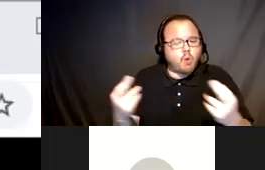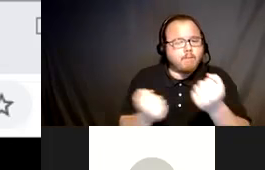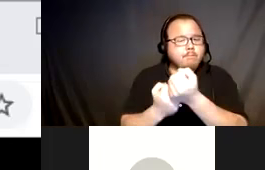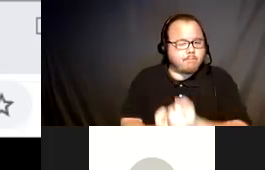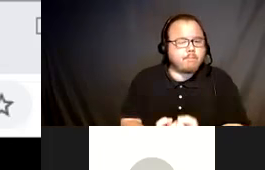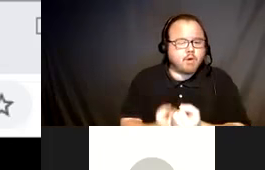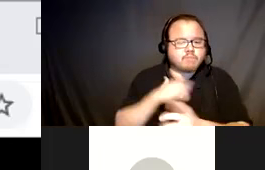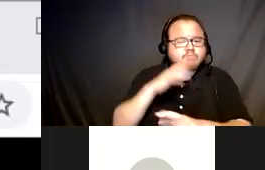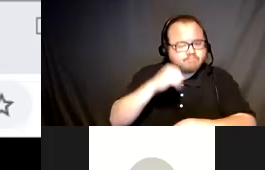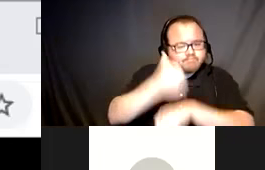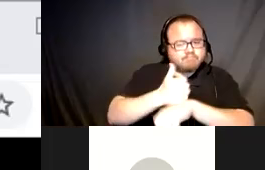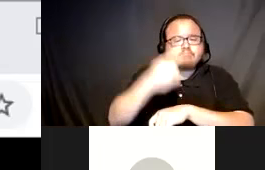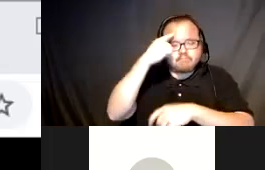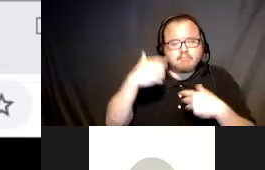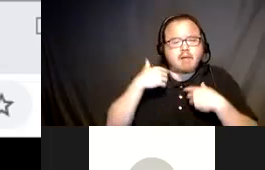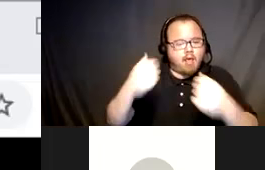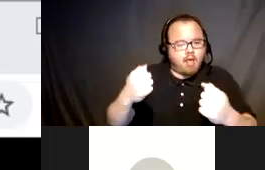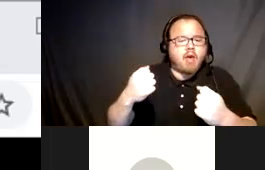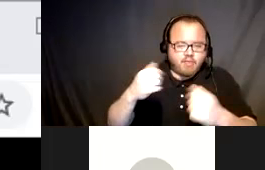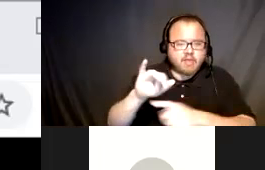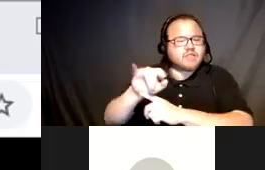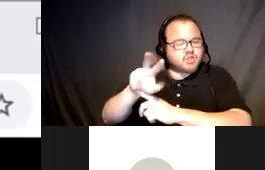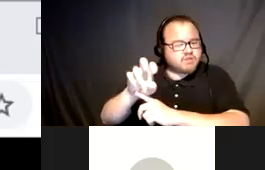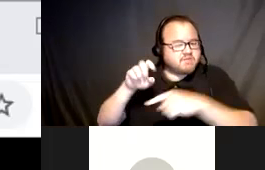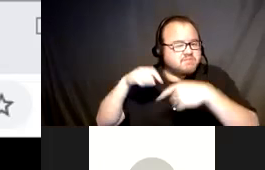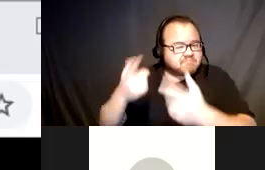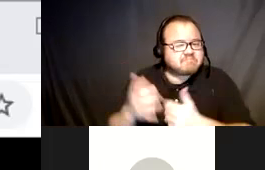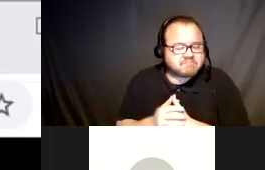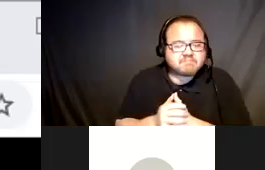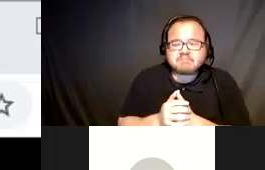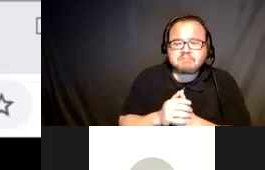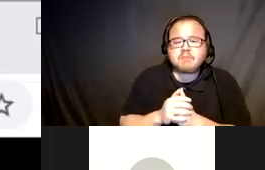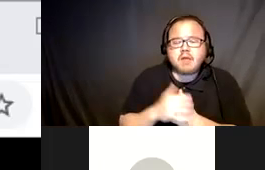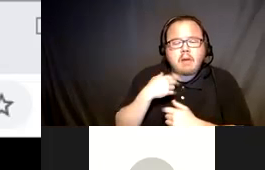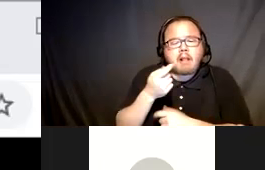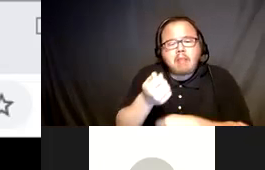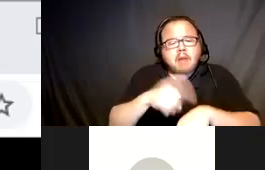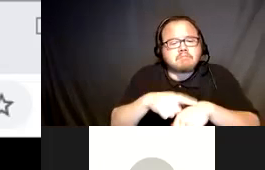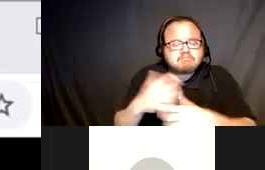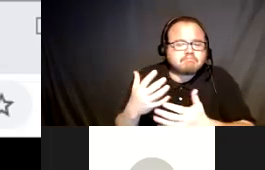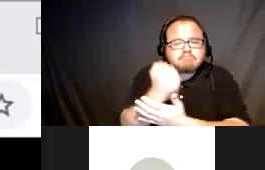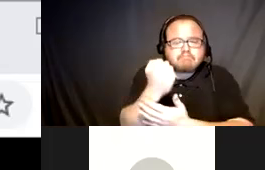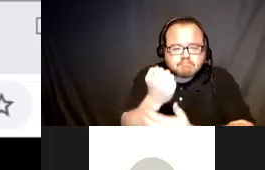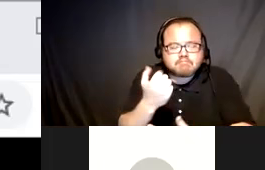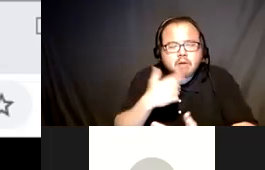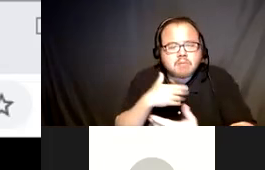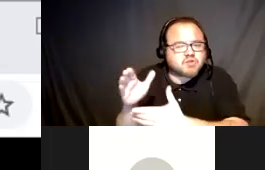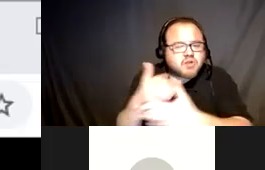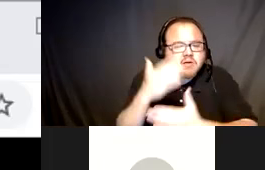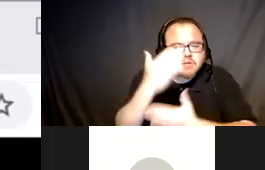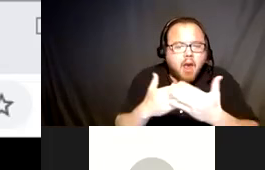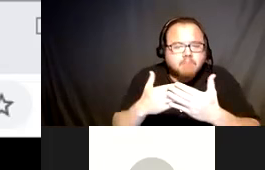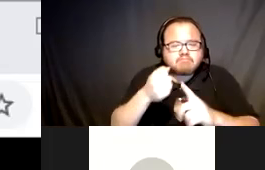have created through our mental health initiative. And so today we're going to take a little bit of time to share some highlights from each of